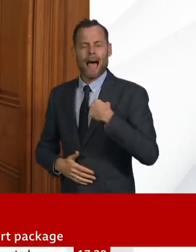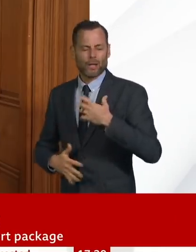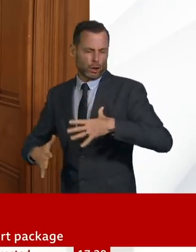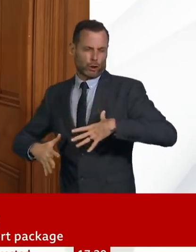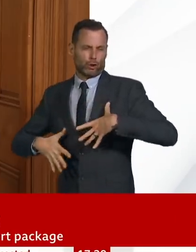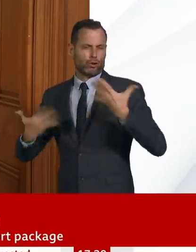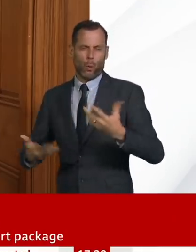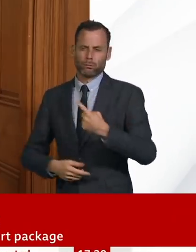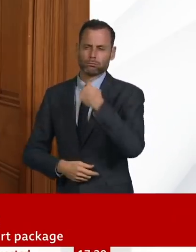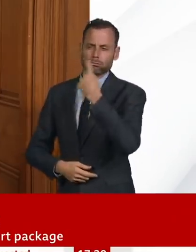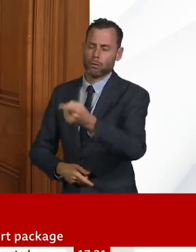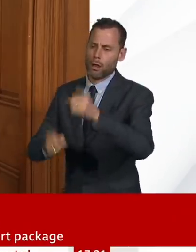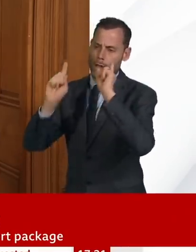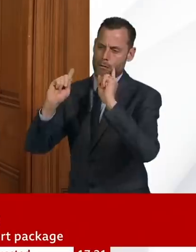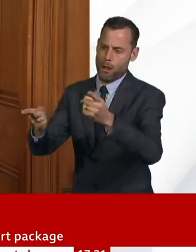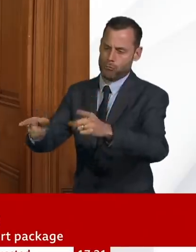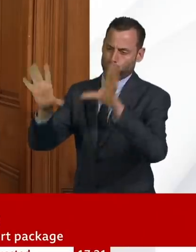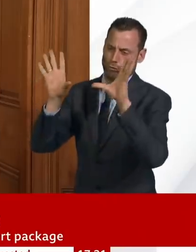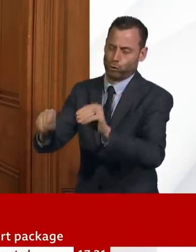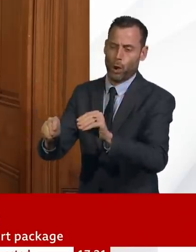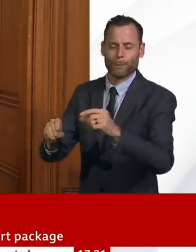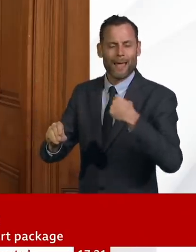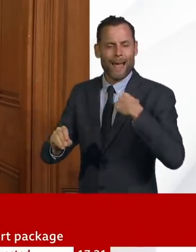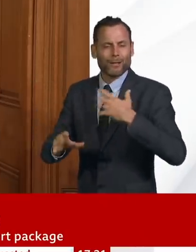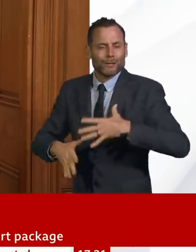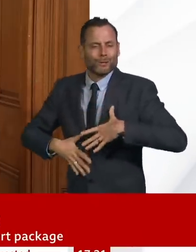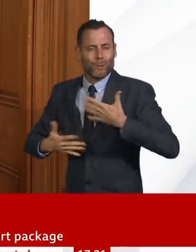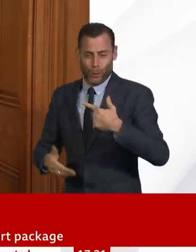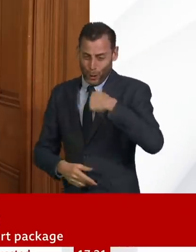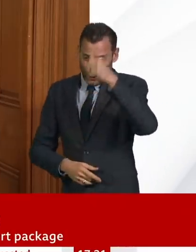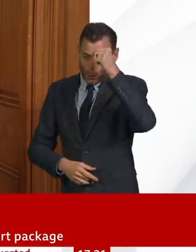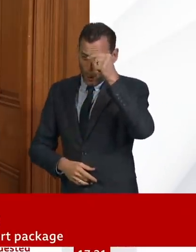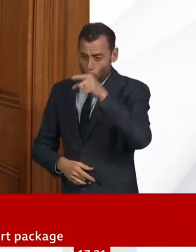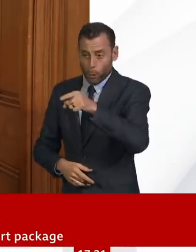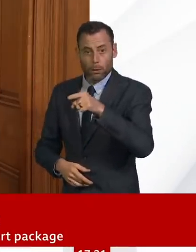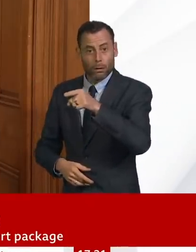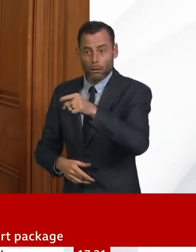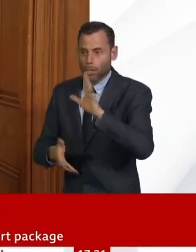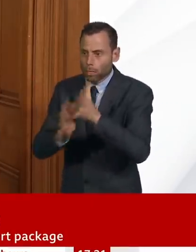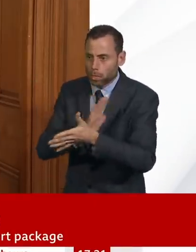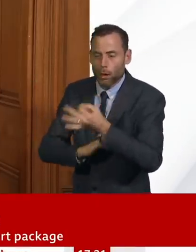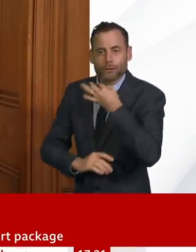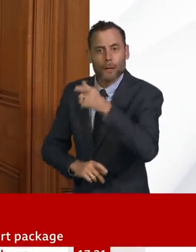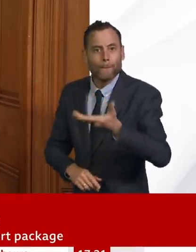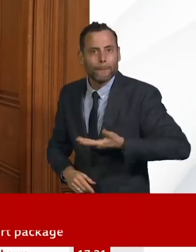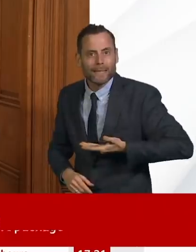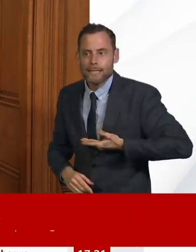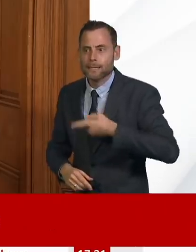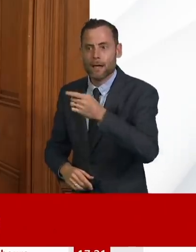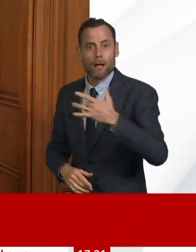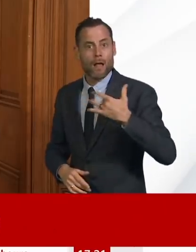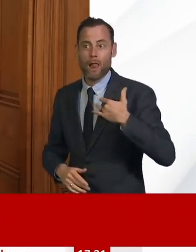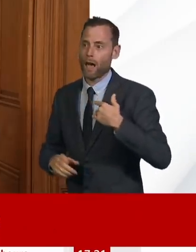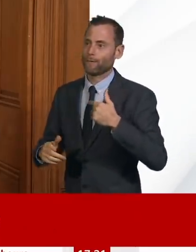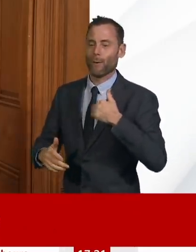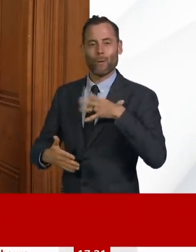to businesses and to people's lives. Of course I do. And nobody wants to be putting people in Greater Manchester